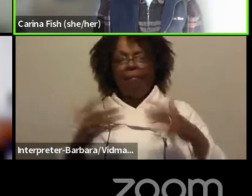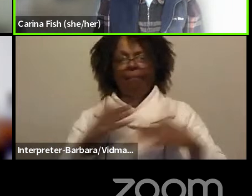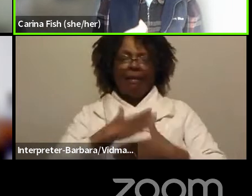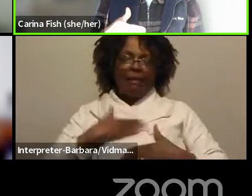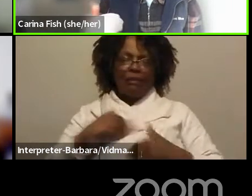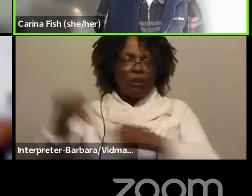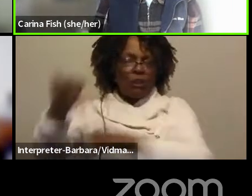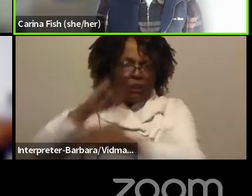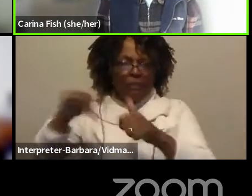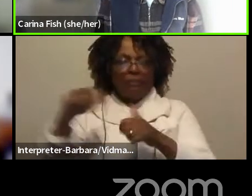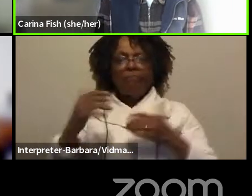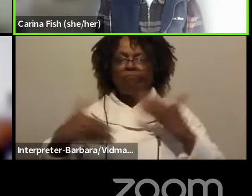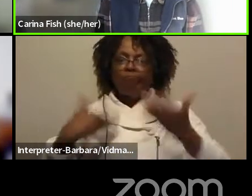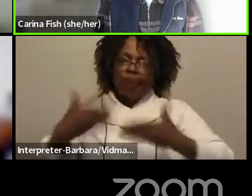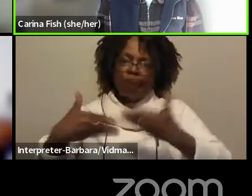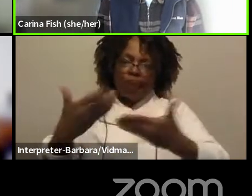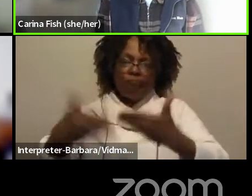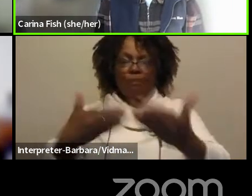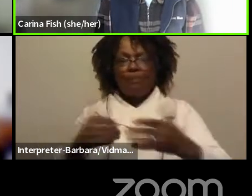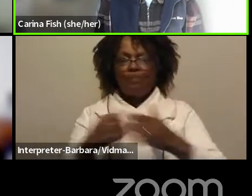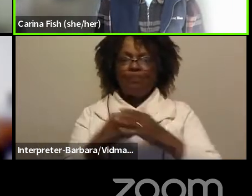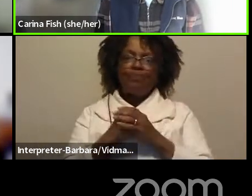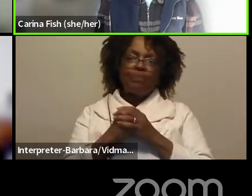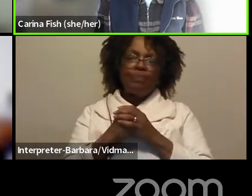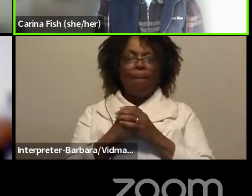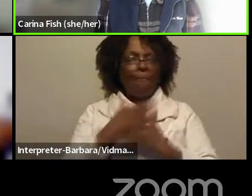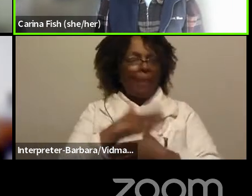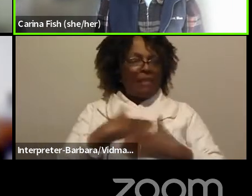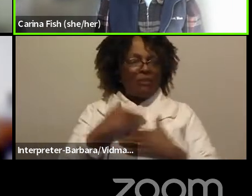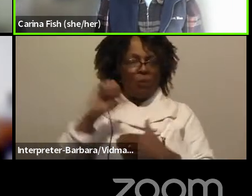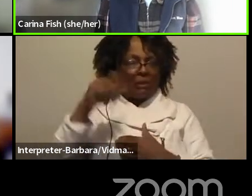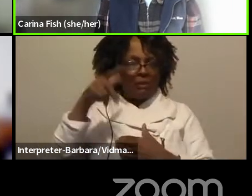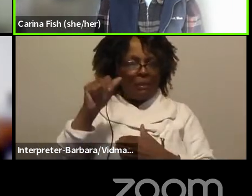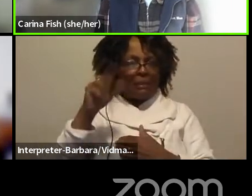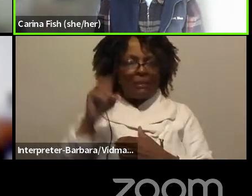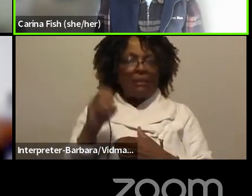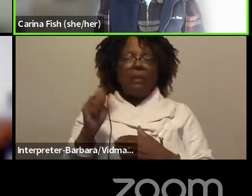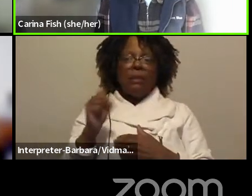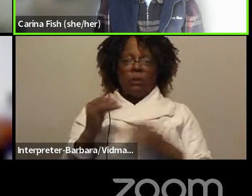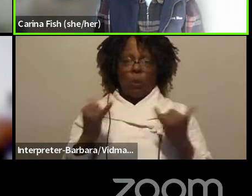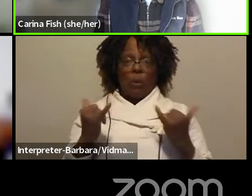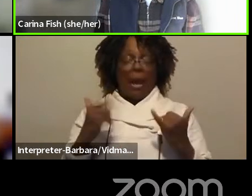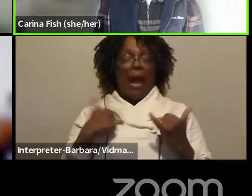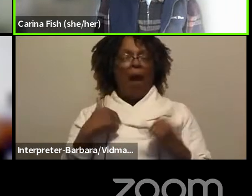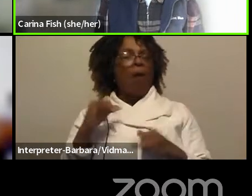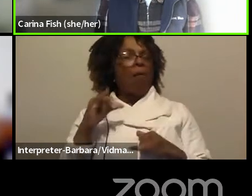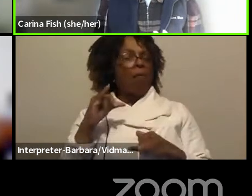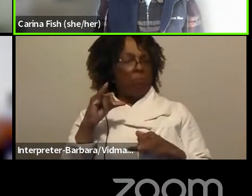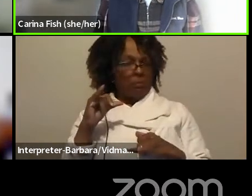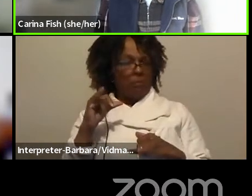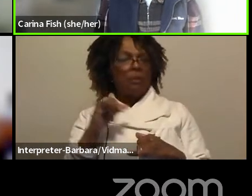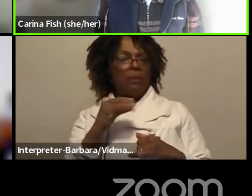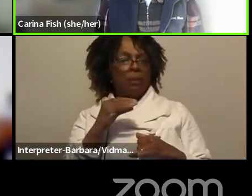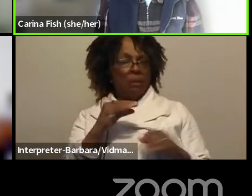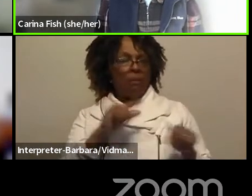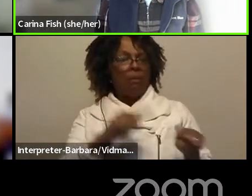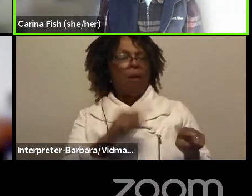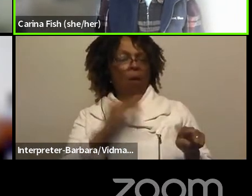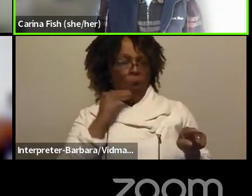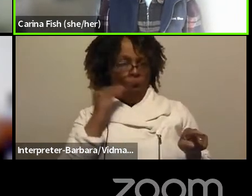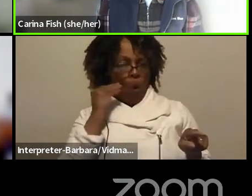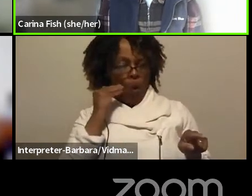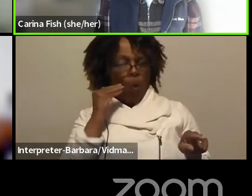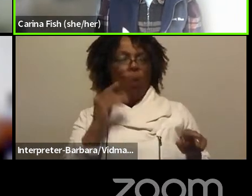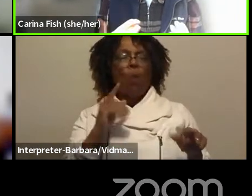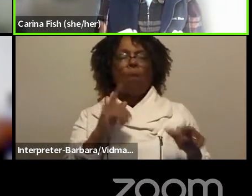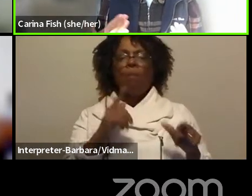or with each different phase of grad school. So right now I'm writing from home every day. And so I never have to go into the lab